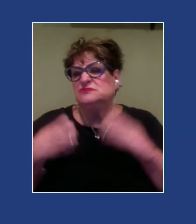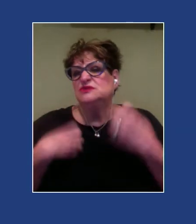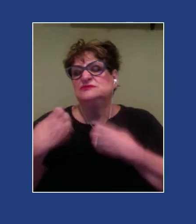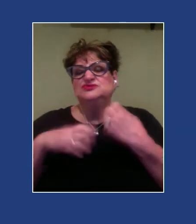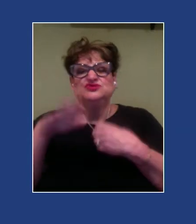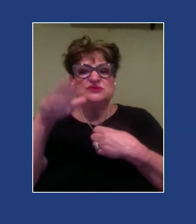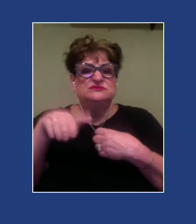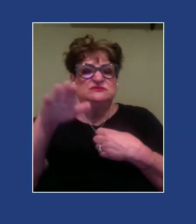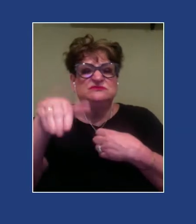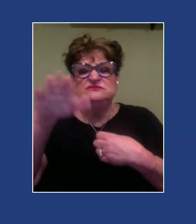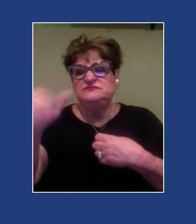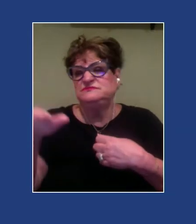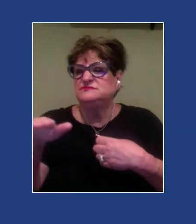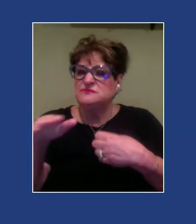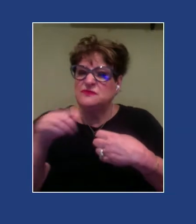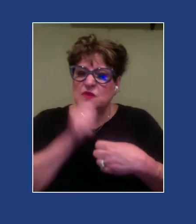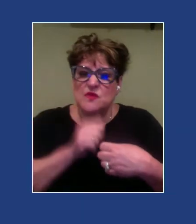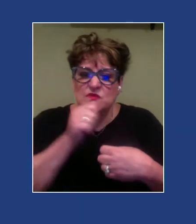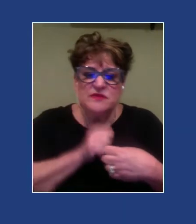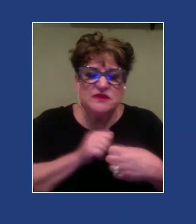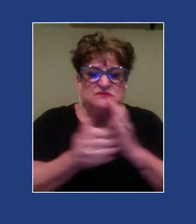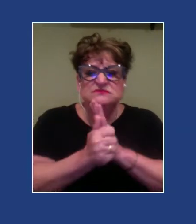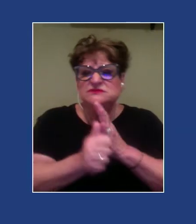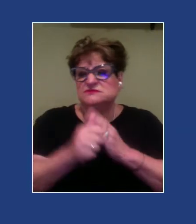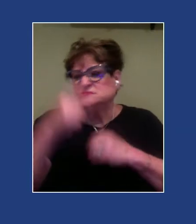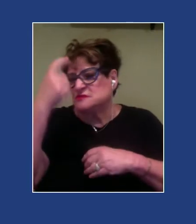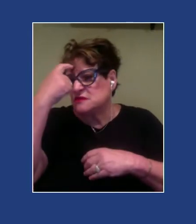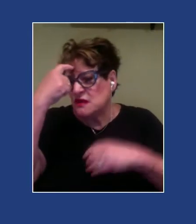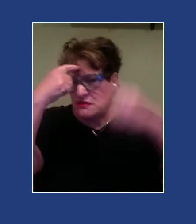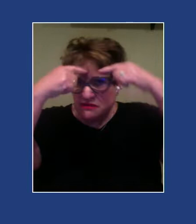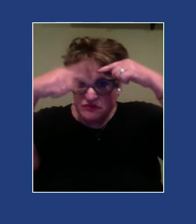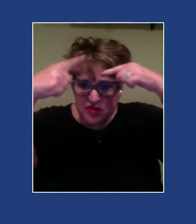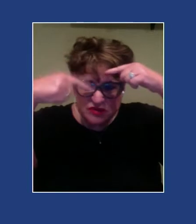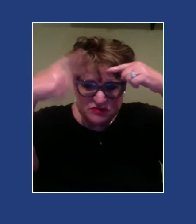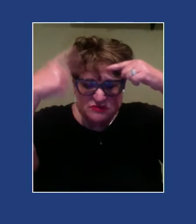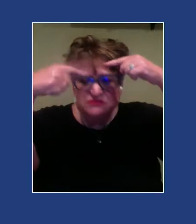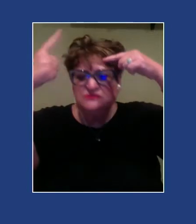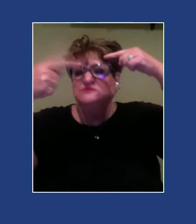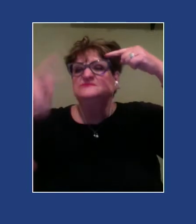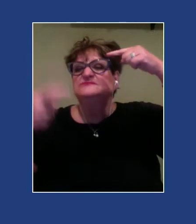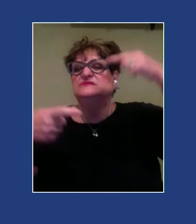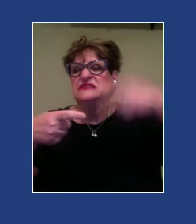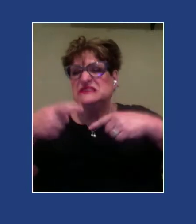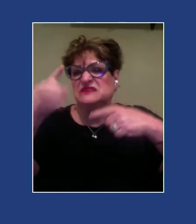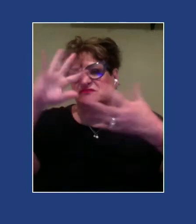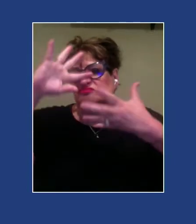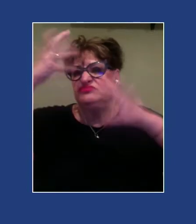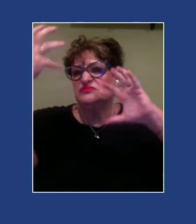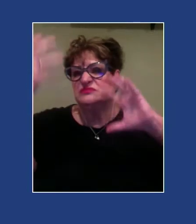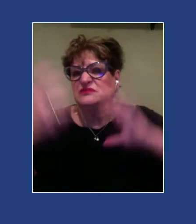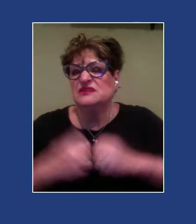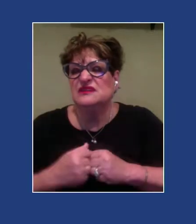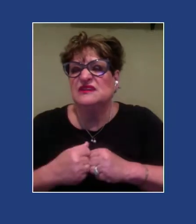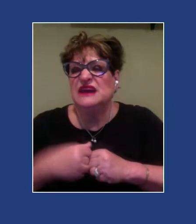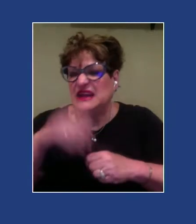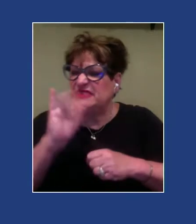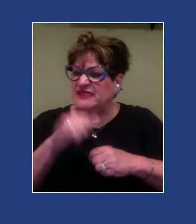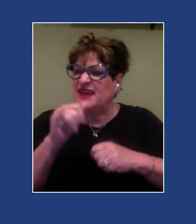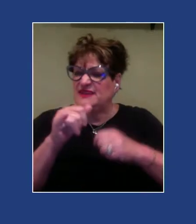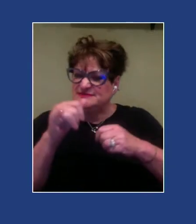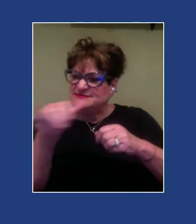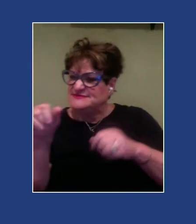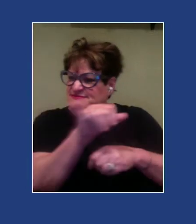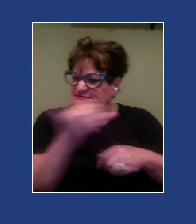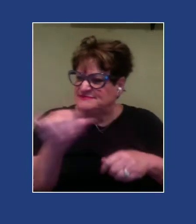cognitive processes. And all of these are categories of impairment similar to what's standard in borderline personality disorders. So we see